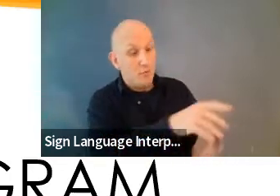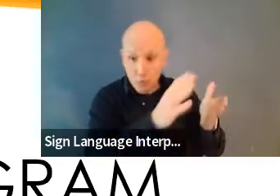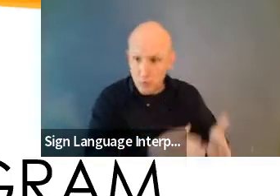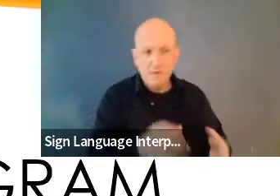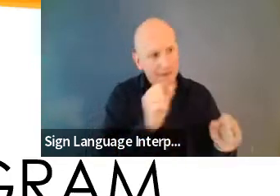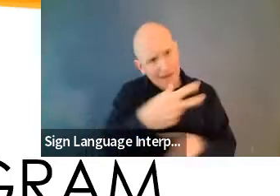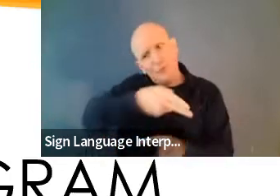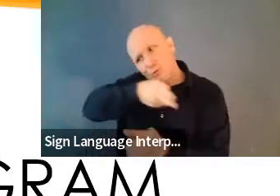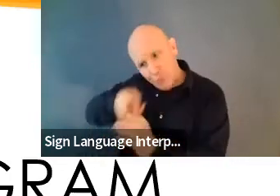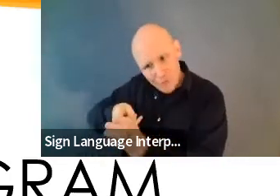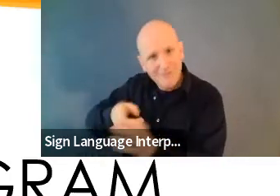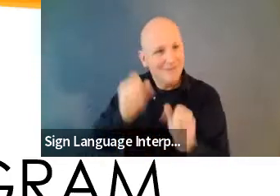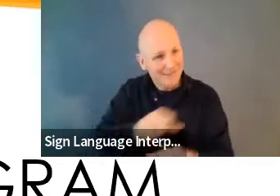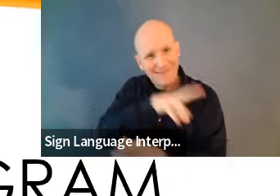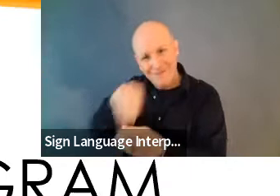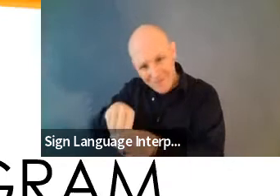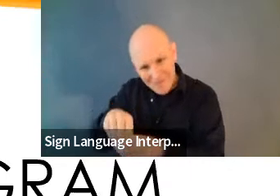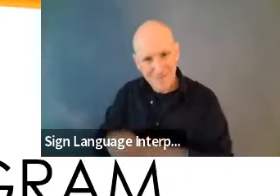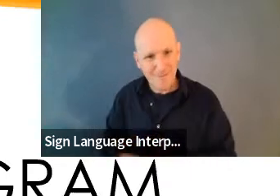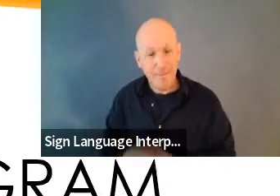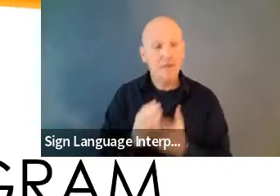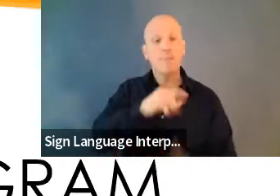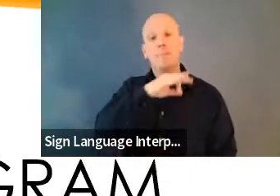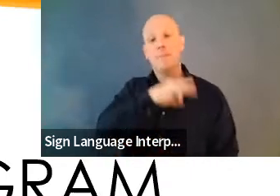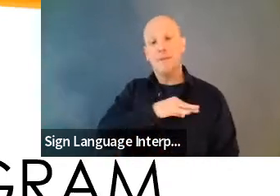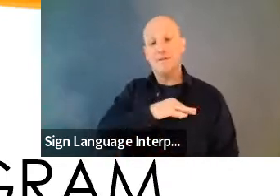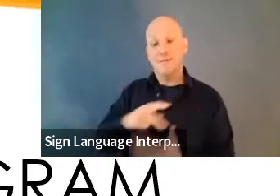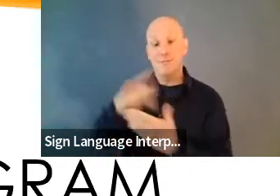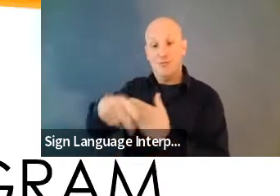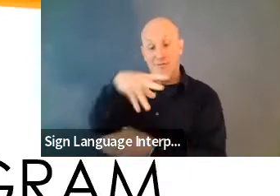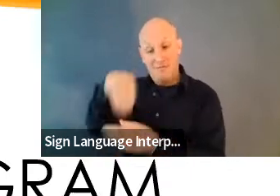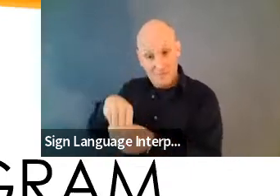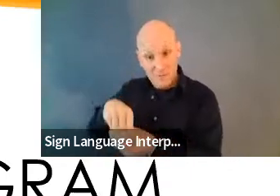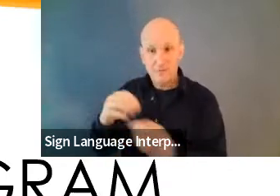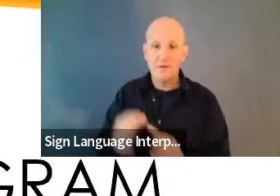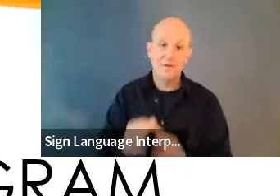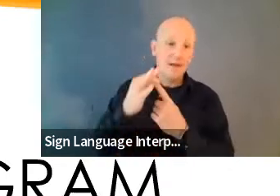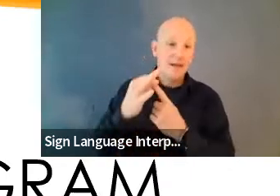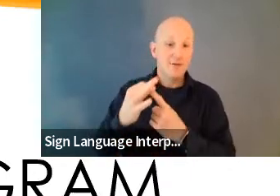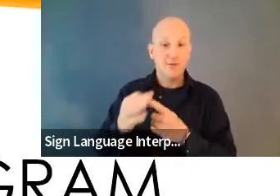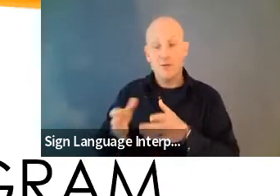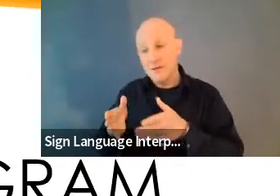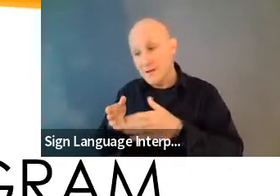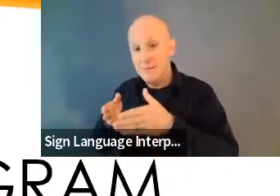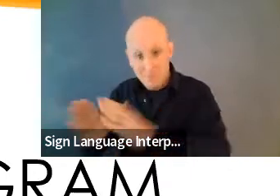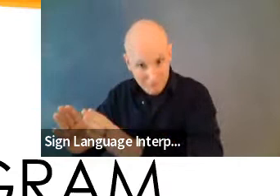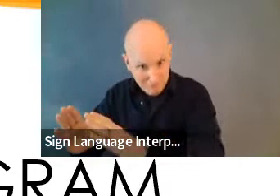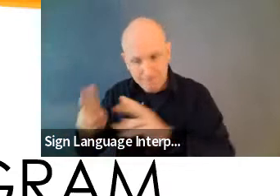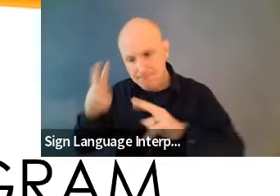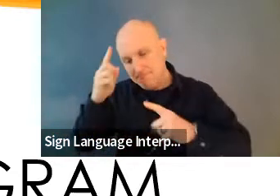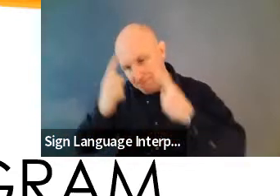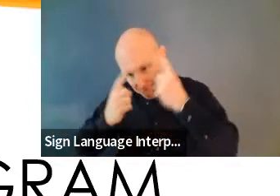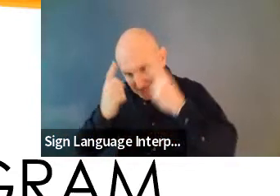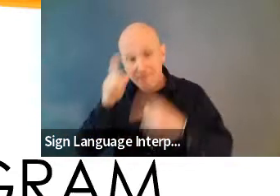benefits that come from being a part of the program include things like special admissions consideration at participating law schools. And what you'll see